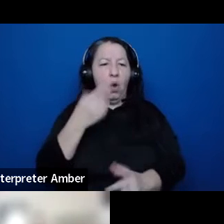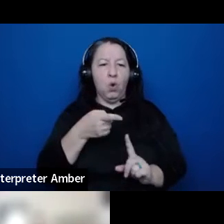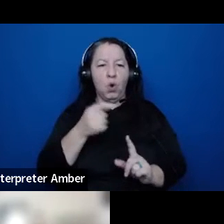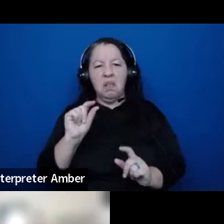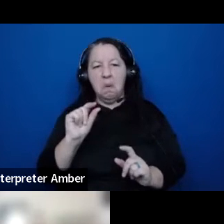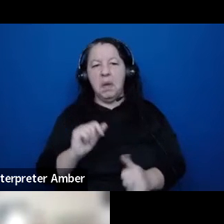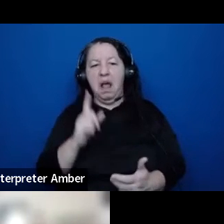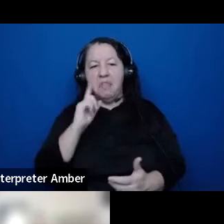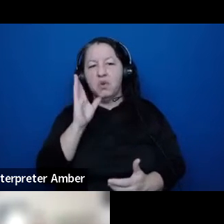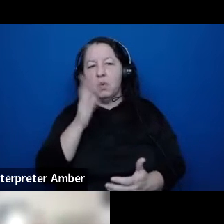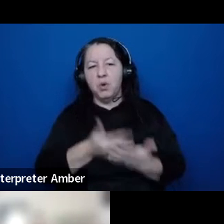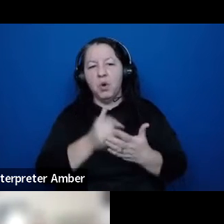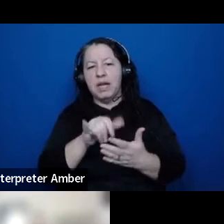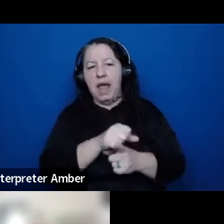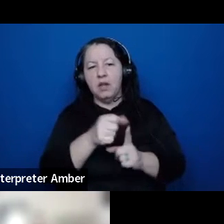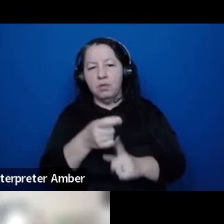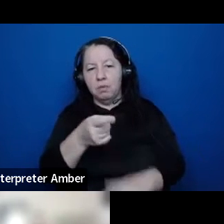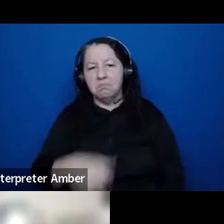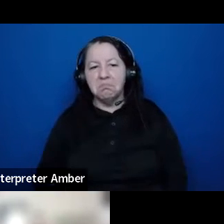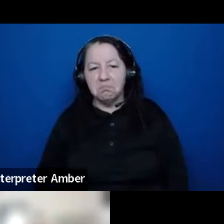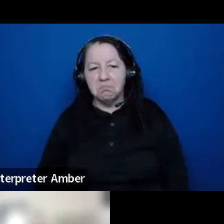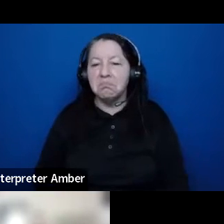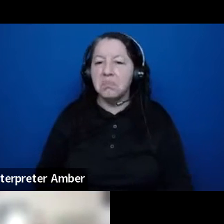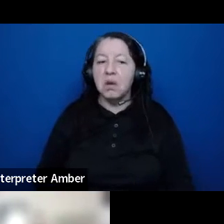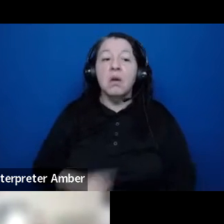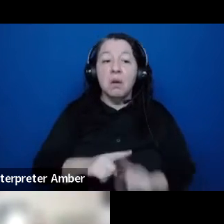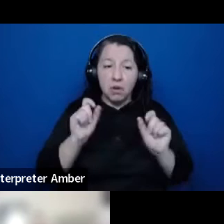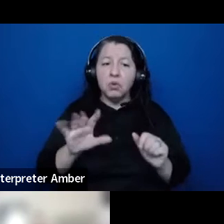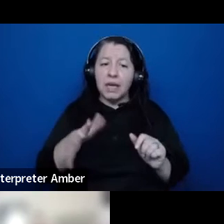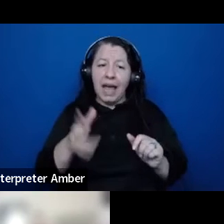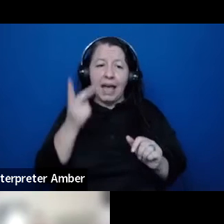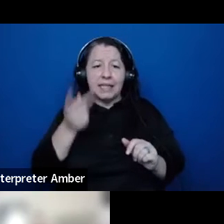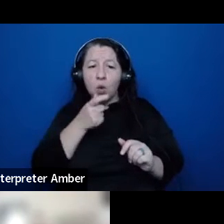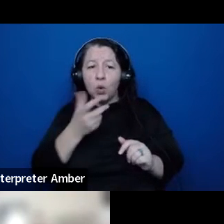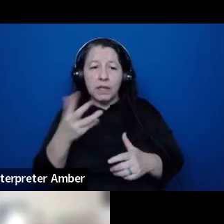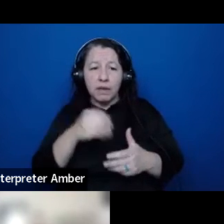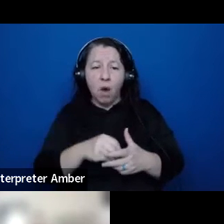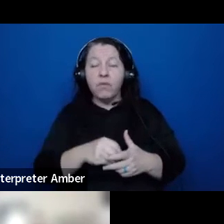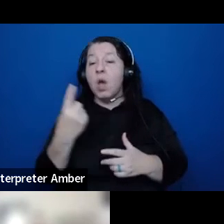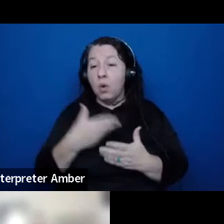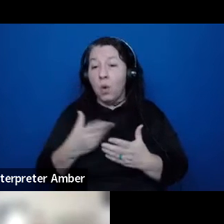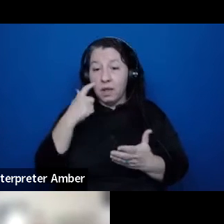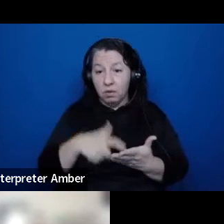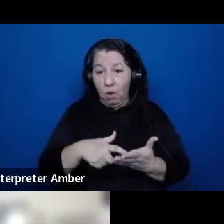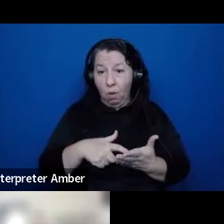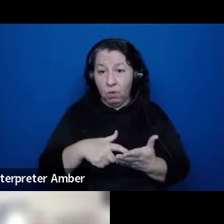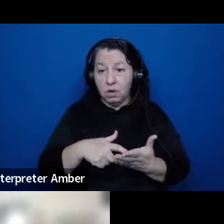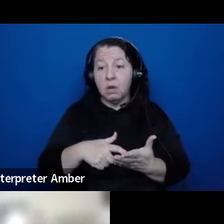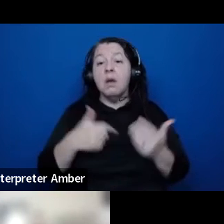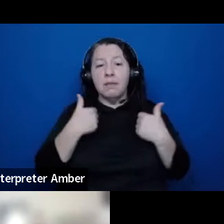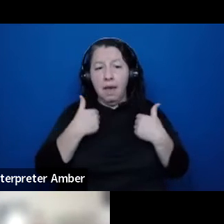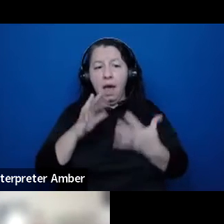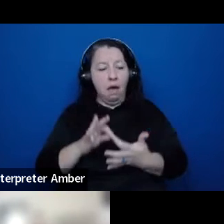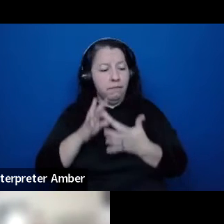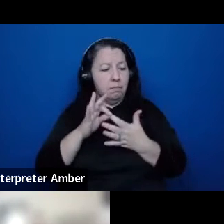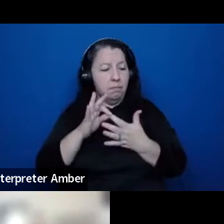think she'll be good in that position. But you can kind of see who's on these. One thing to note is they do have a special